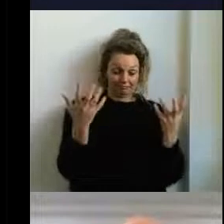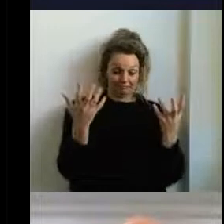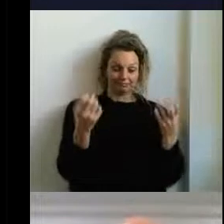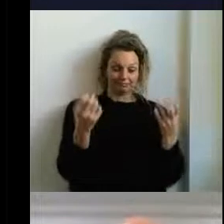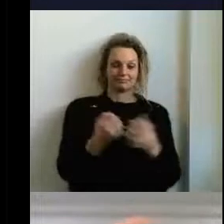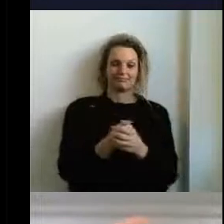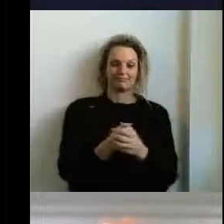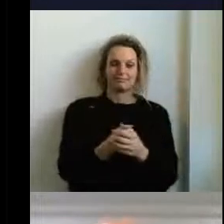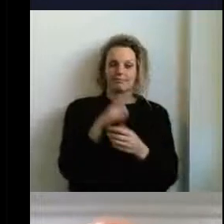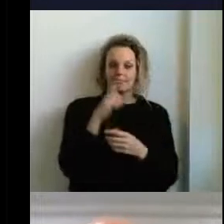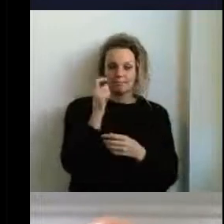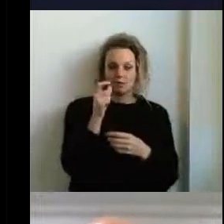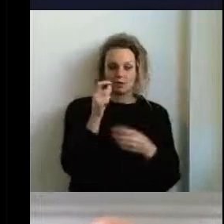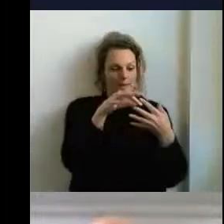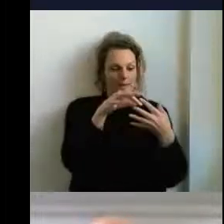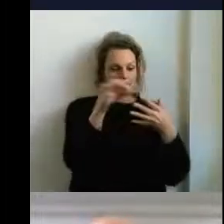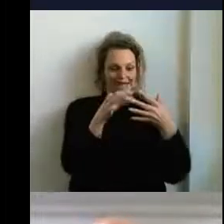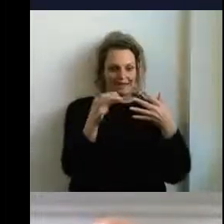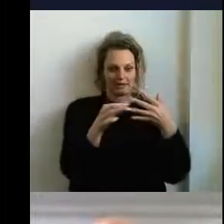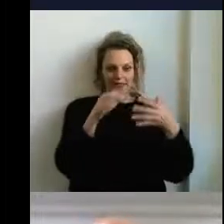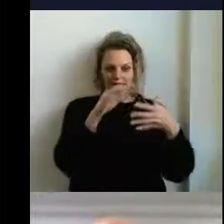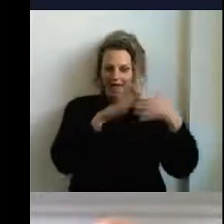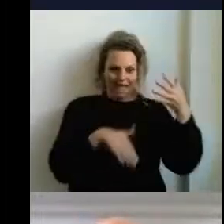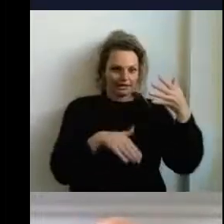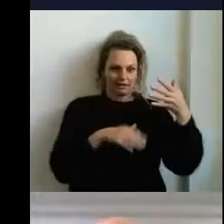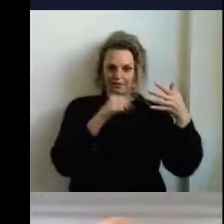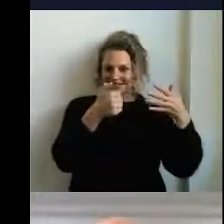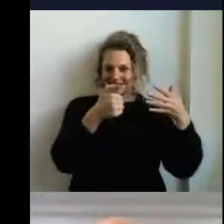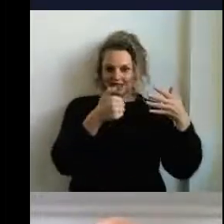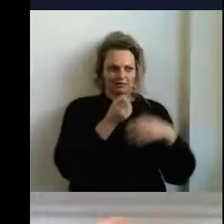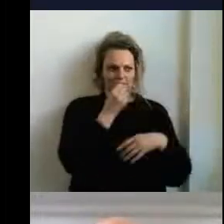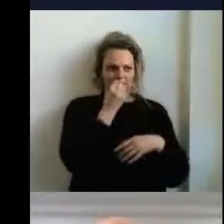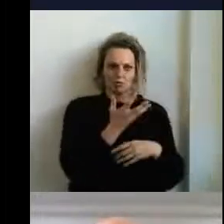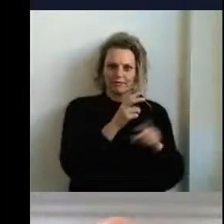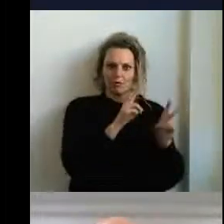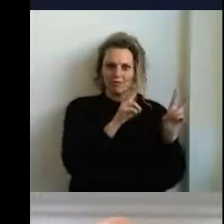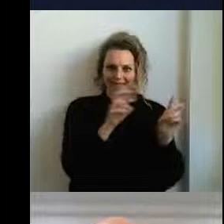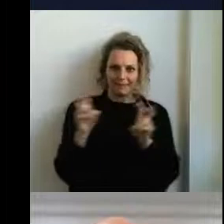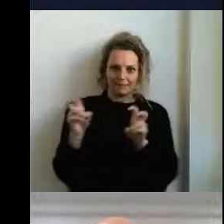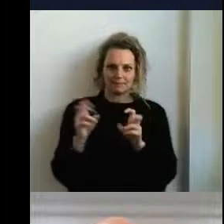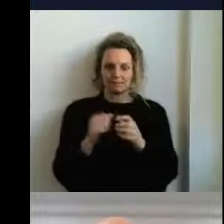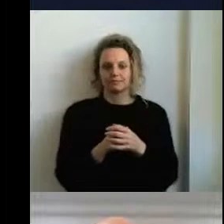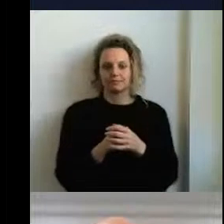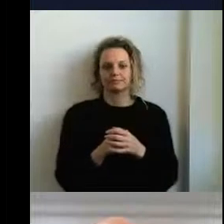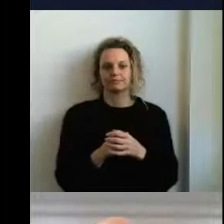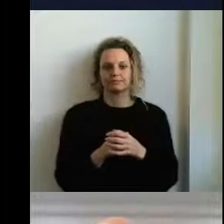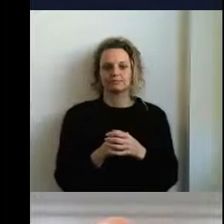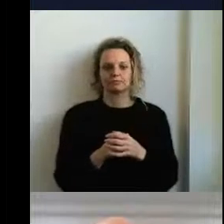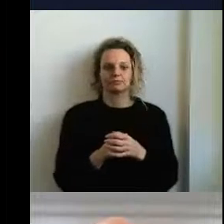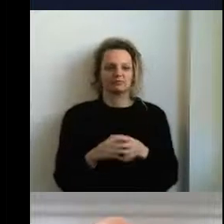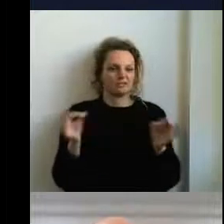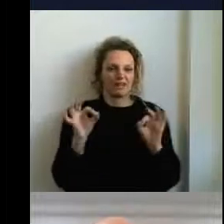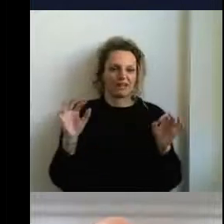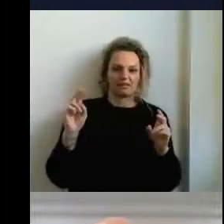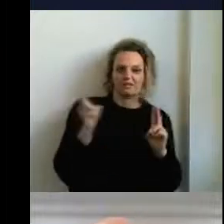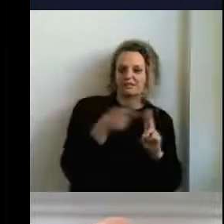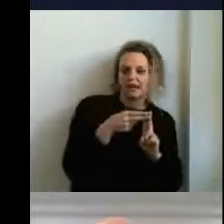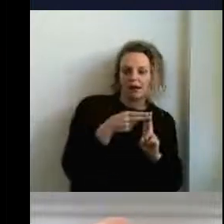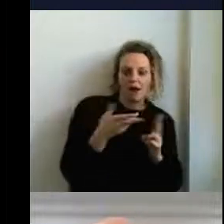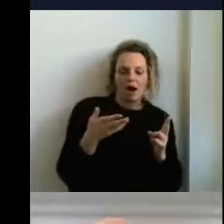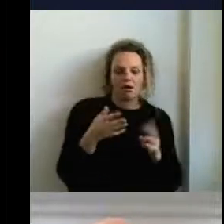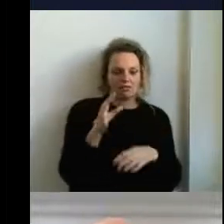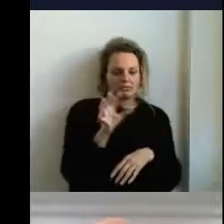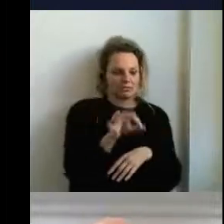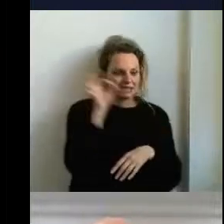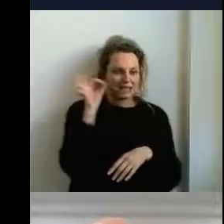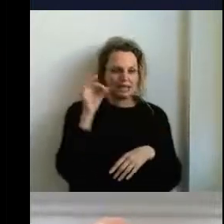6 just gorgeous themes. They're really beautiful, and there's nothing stigmatizing about them. If you select one of the dark